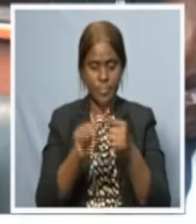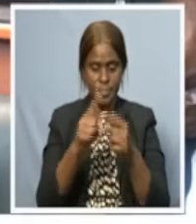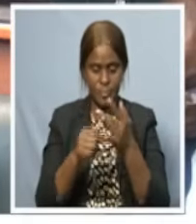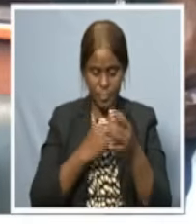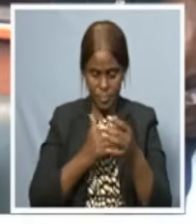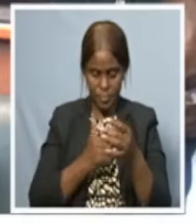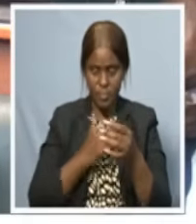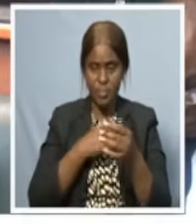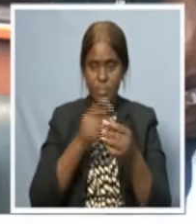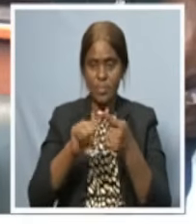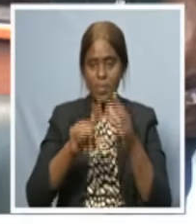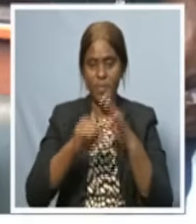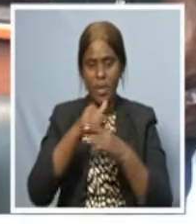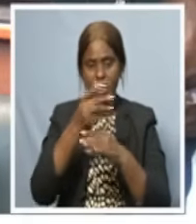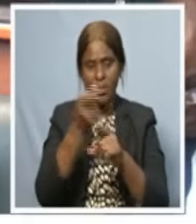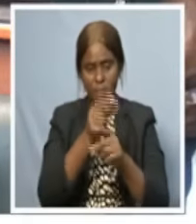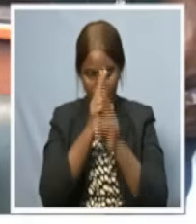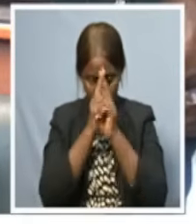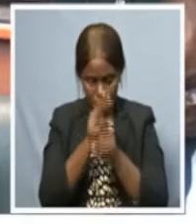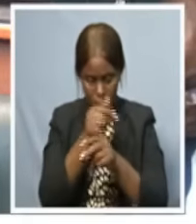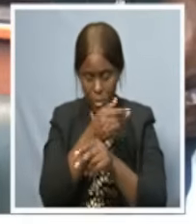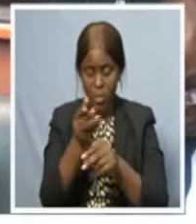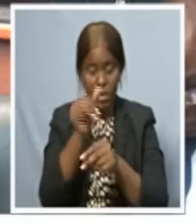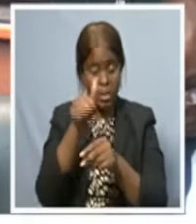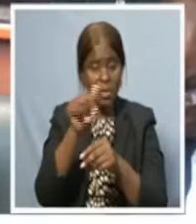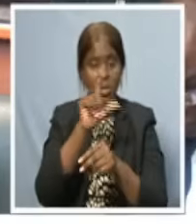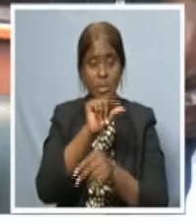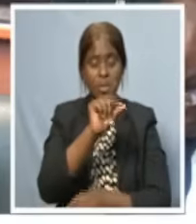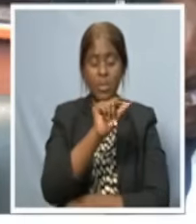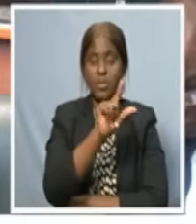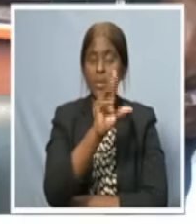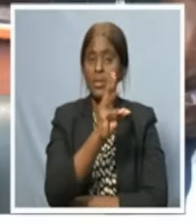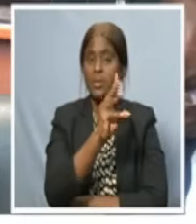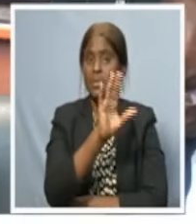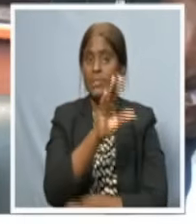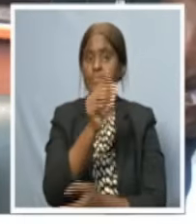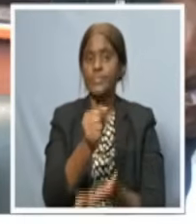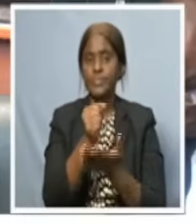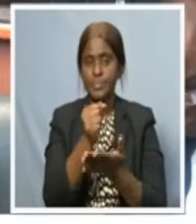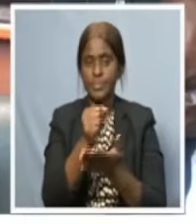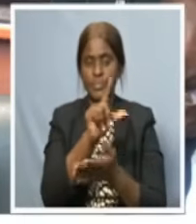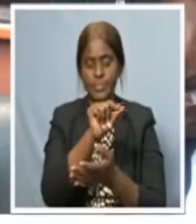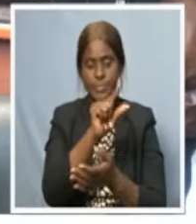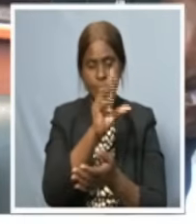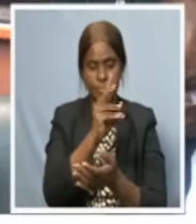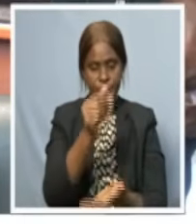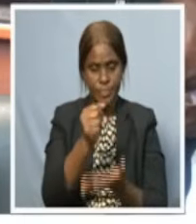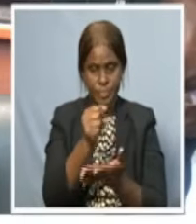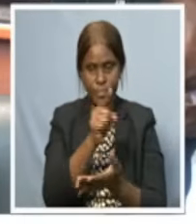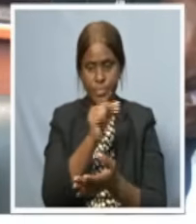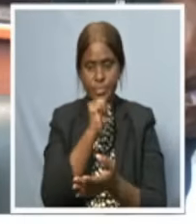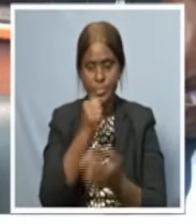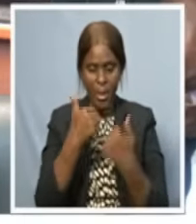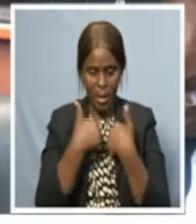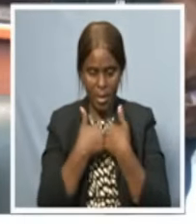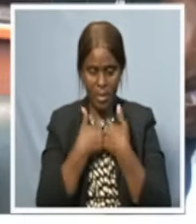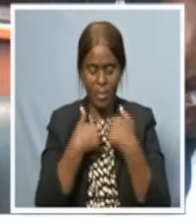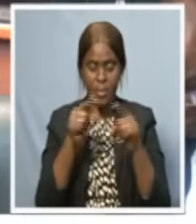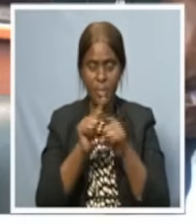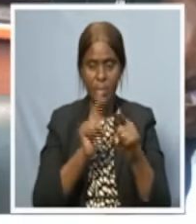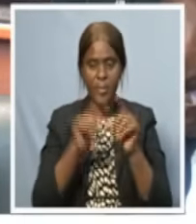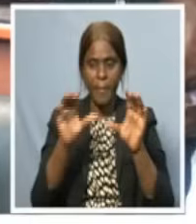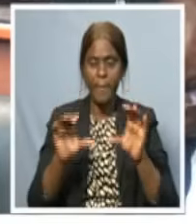I would like to find out from you, Honorable Minister, the 2026 budget, does it have